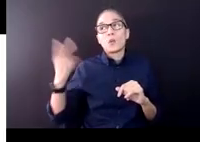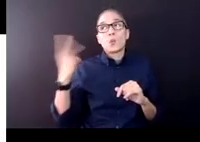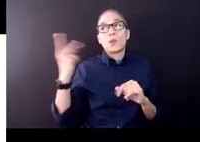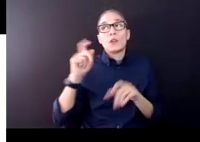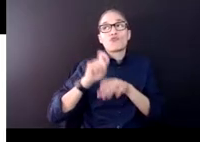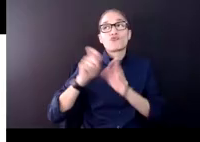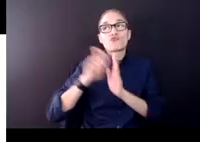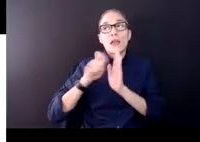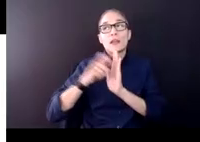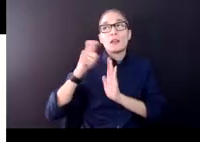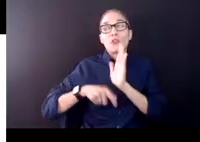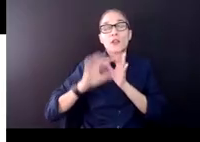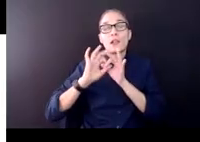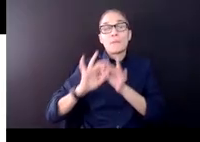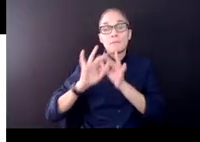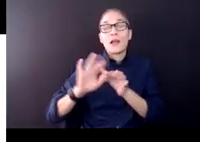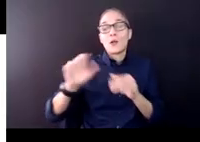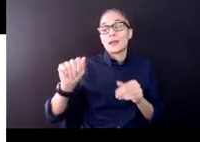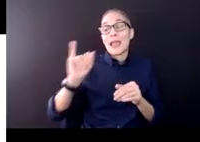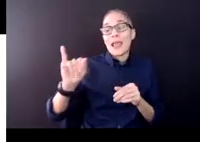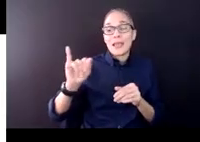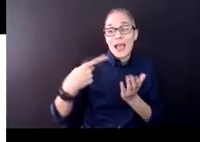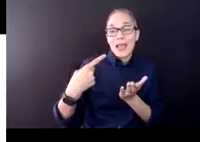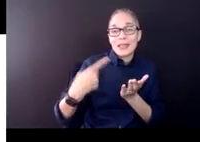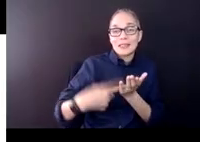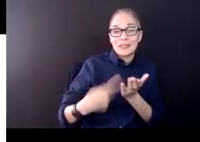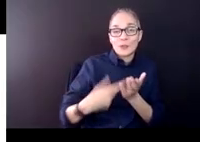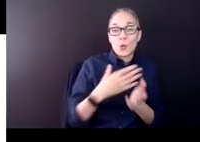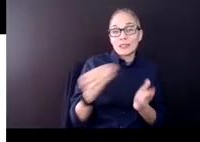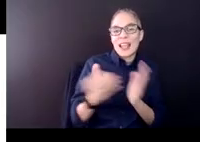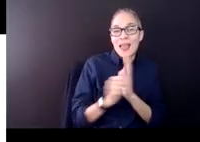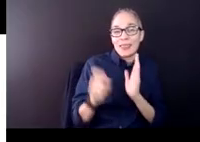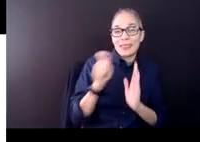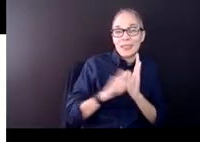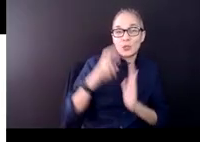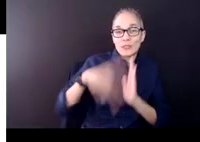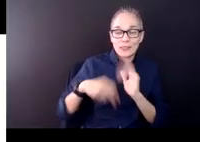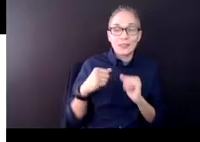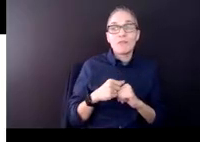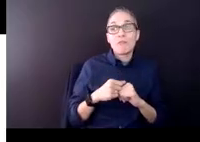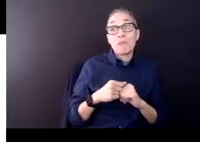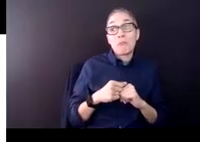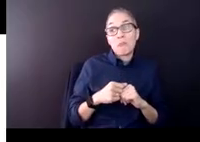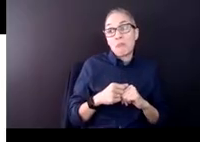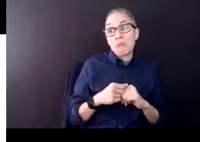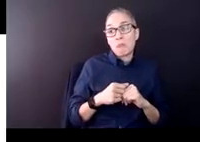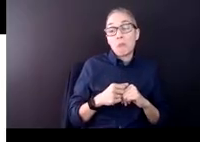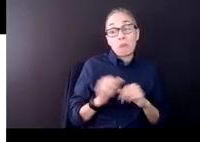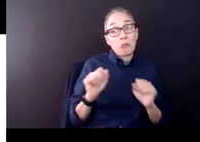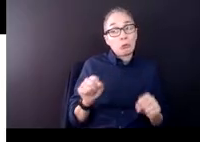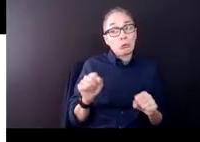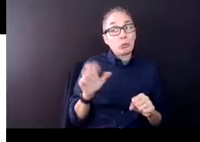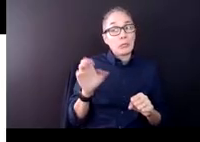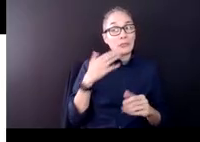about AI discourse literacy. And so it could even be helpful to have students examine how people in